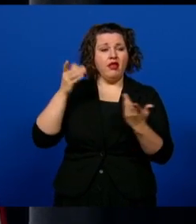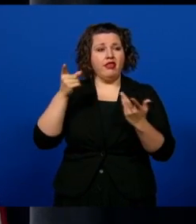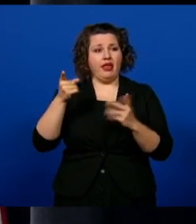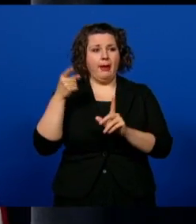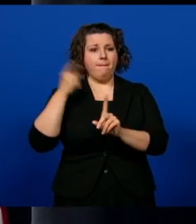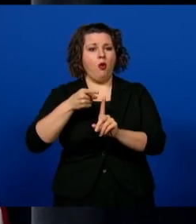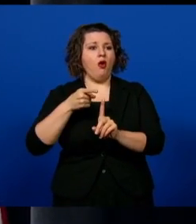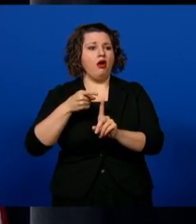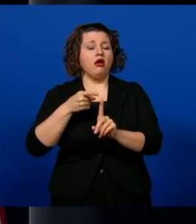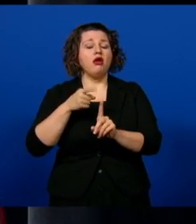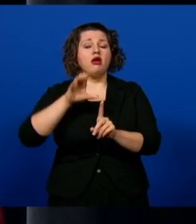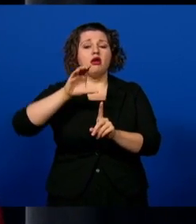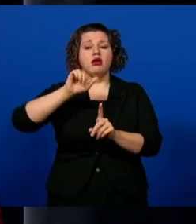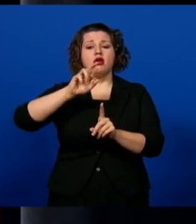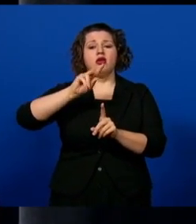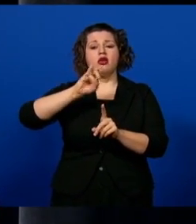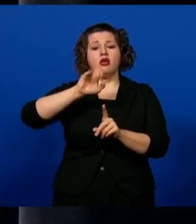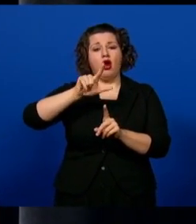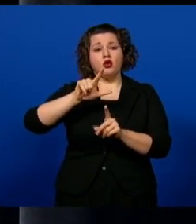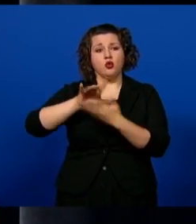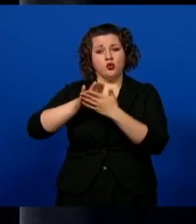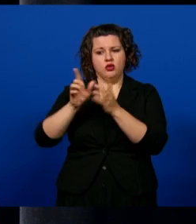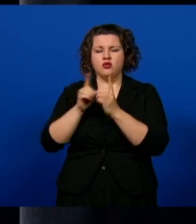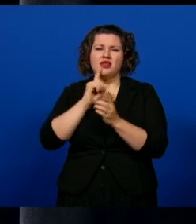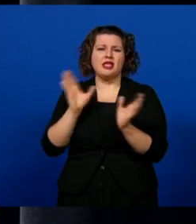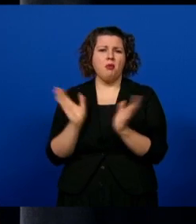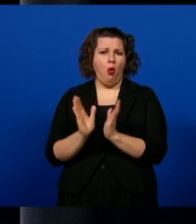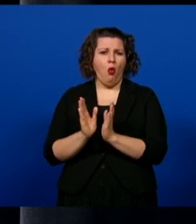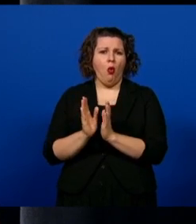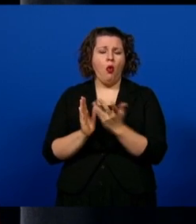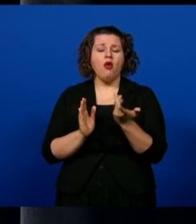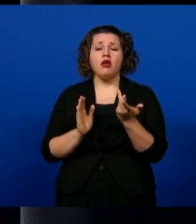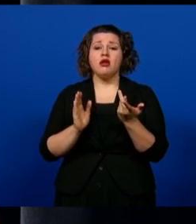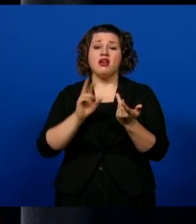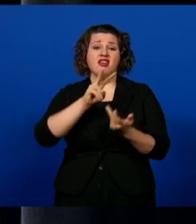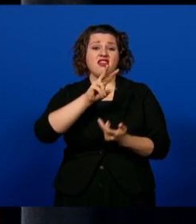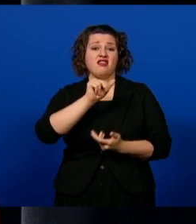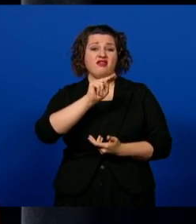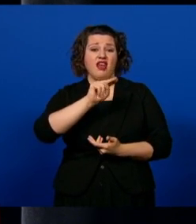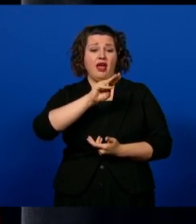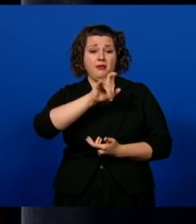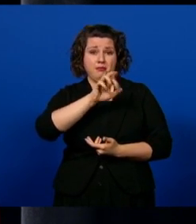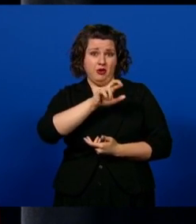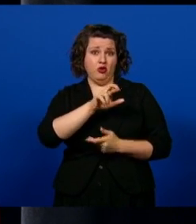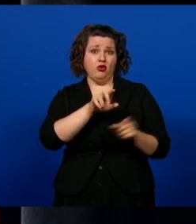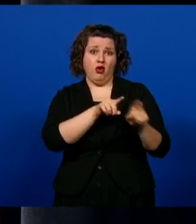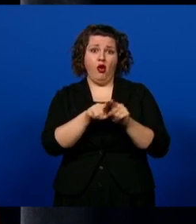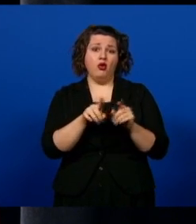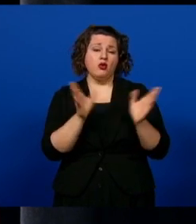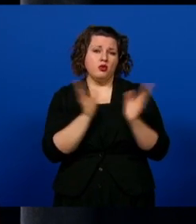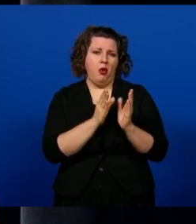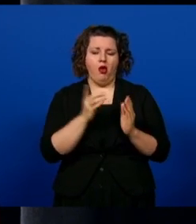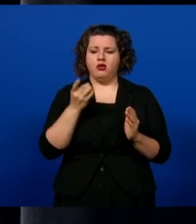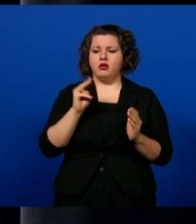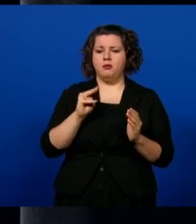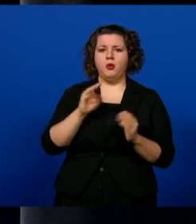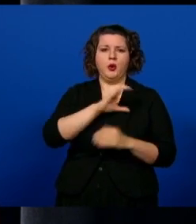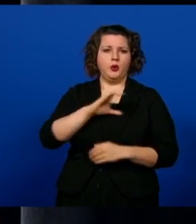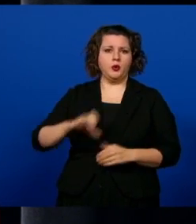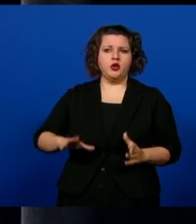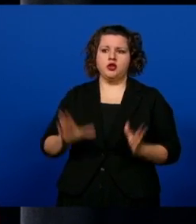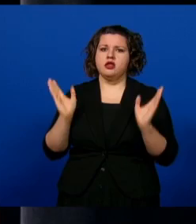point that, the Cardinal School District's a small district. We heard from Van Meter, that's also a small district. Des Moines Christian, small